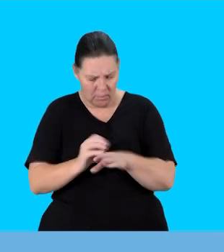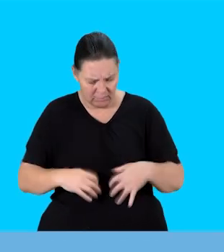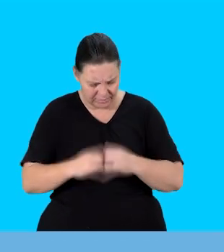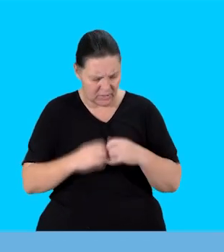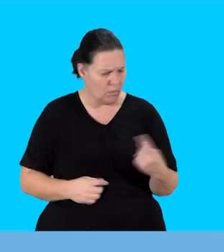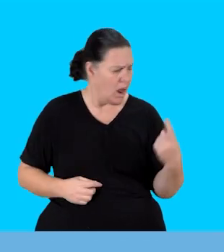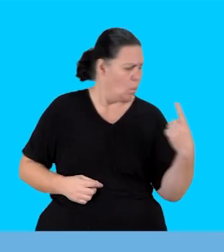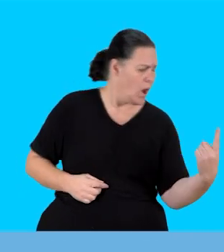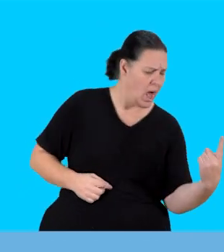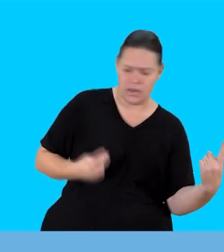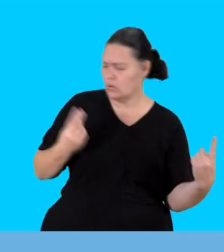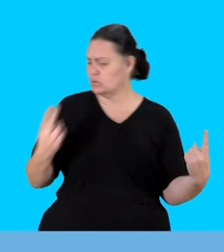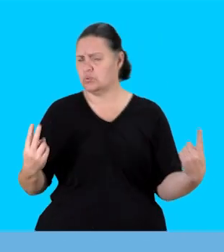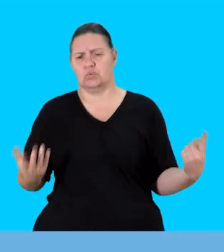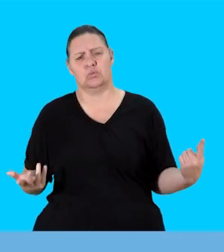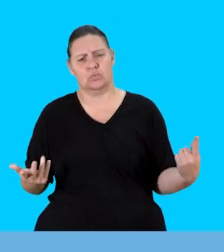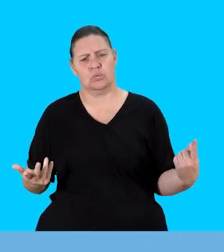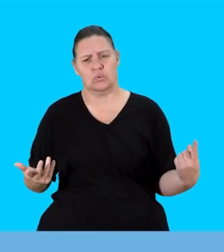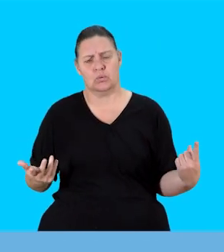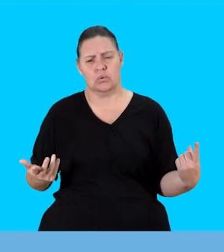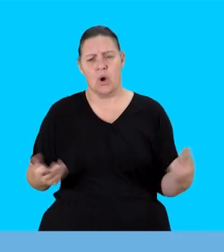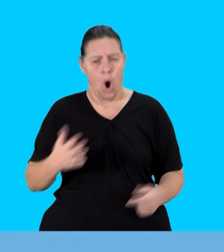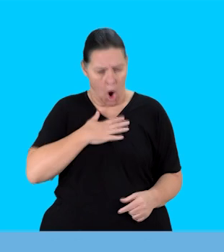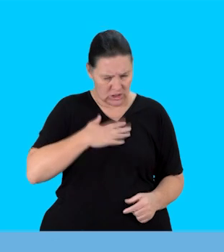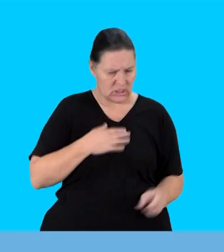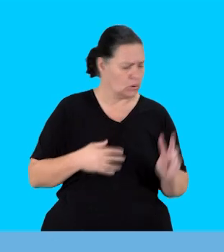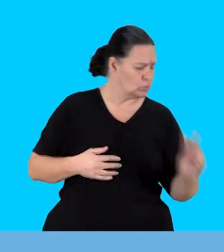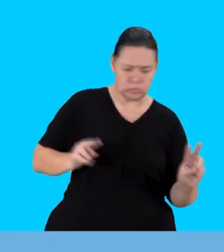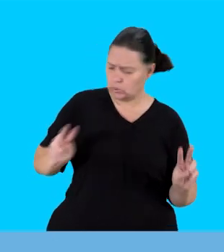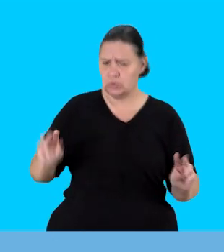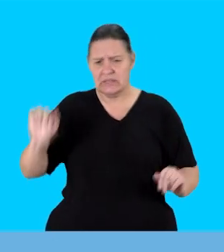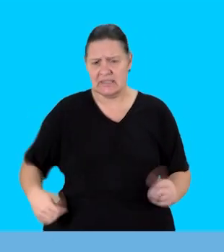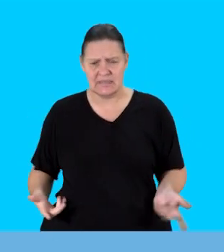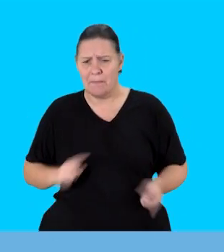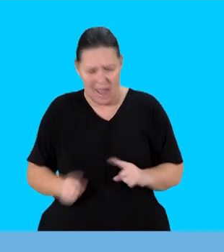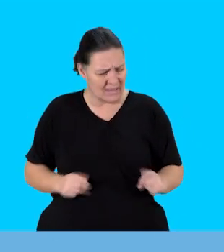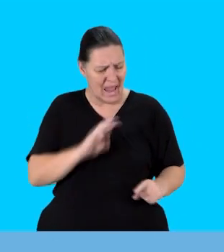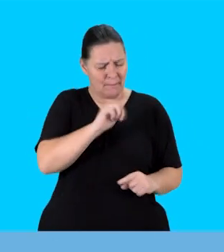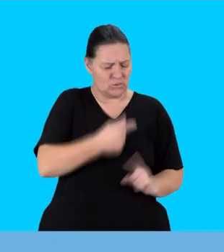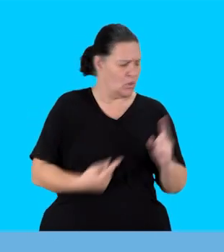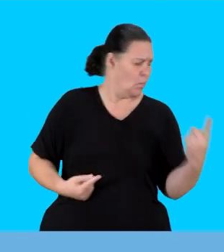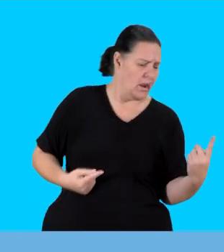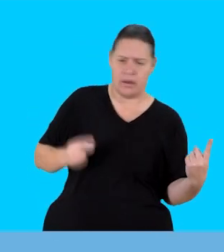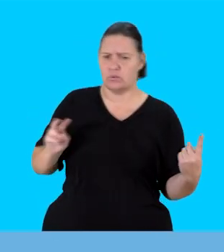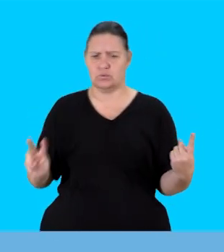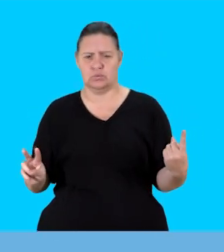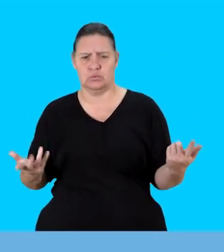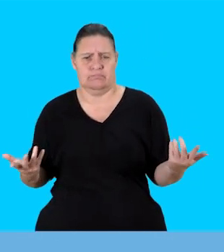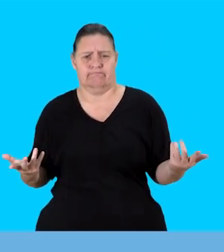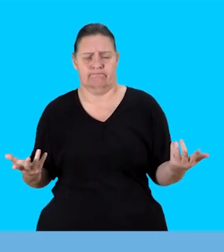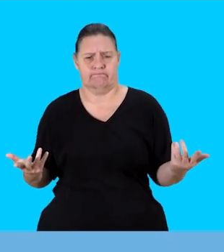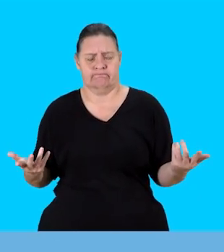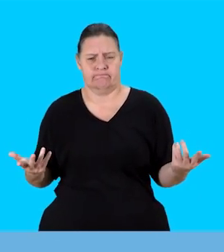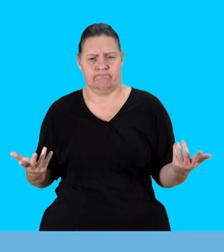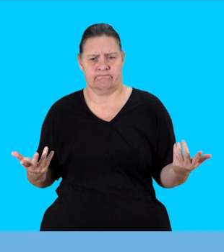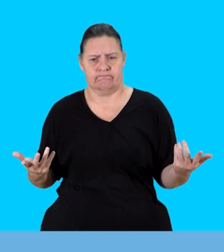another problem. So by putting in the 2 there, we are solving the problem of oxygen, but we're creating a problem in magnesium because now